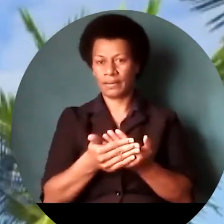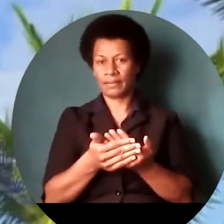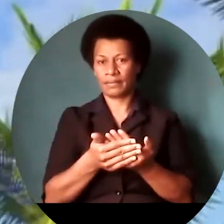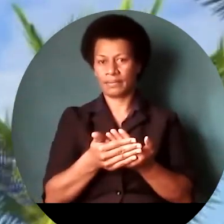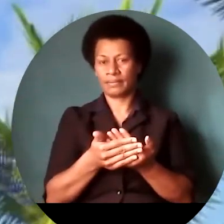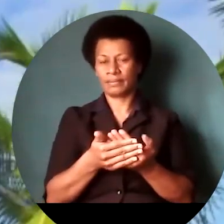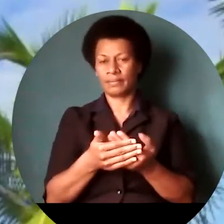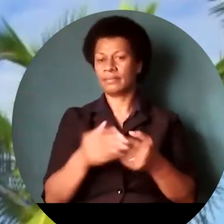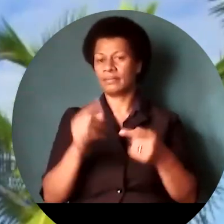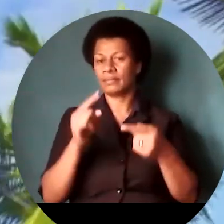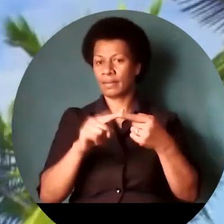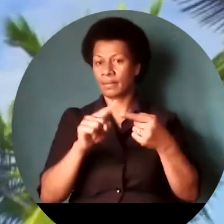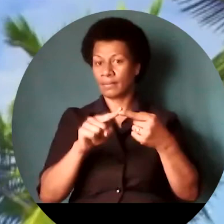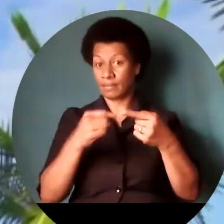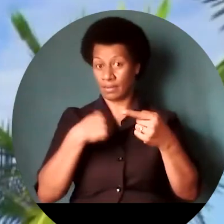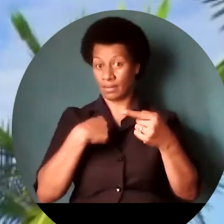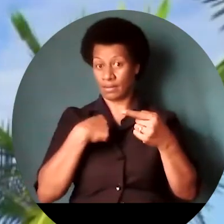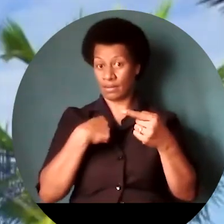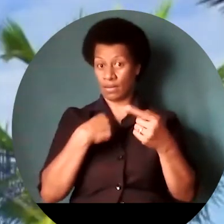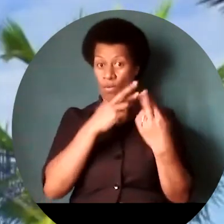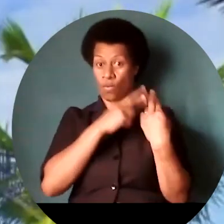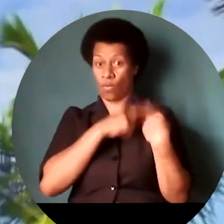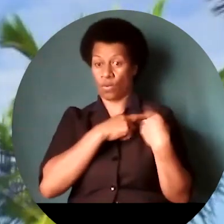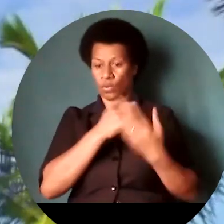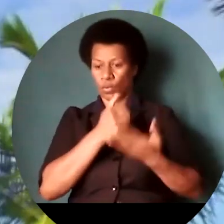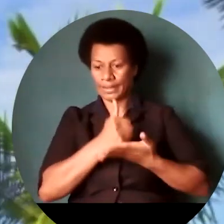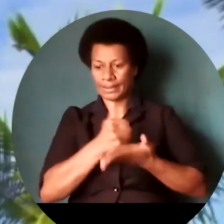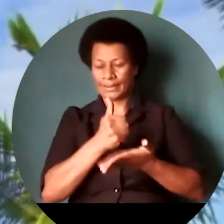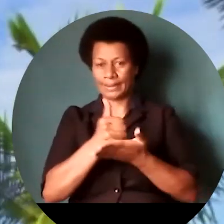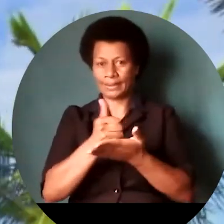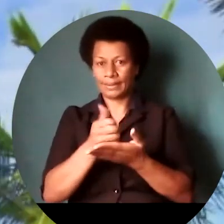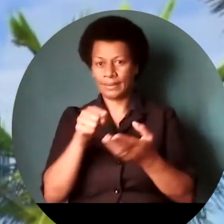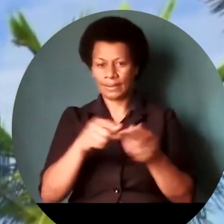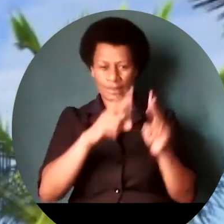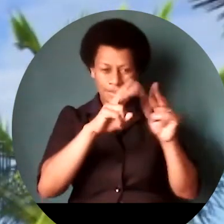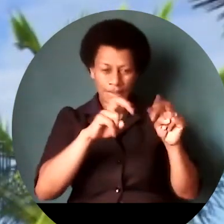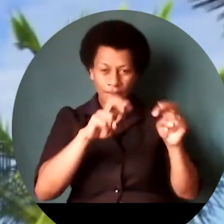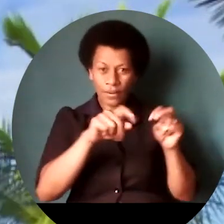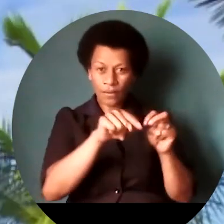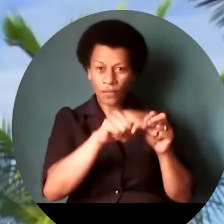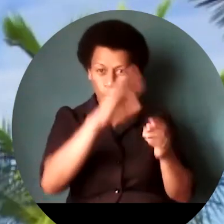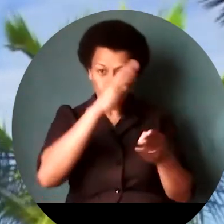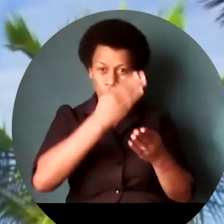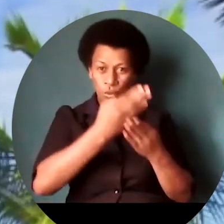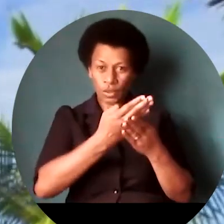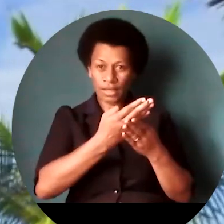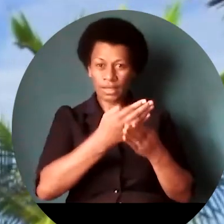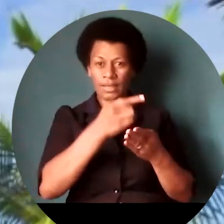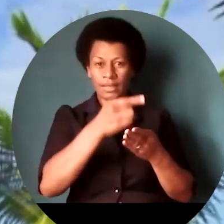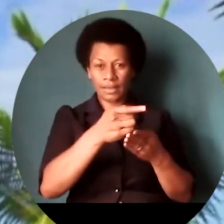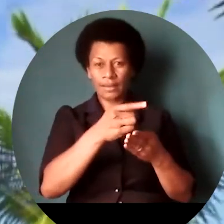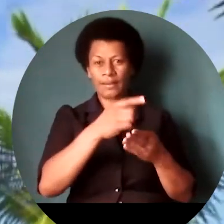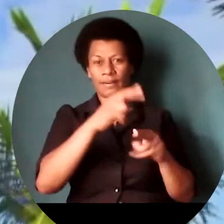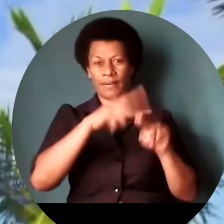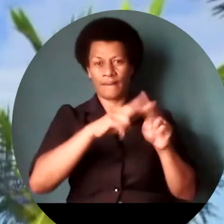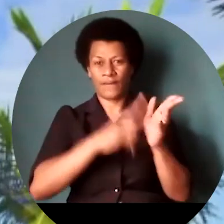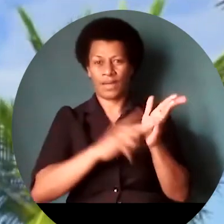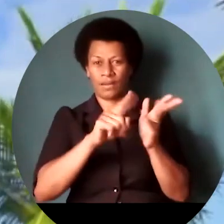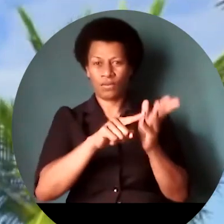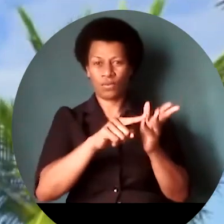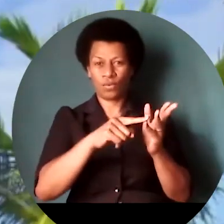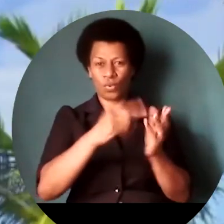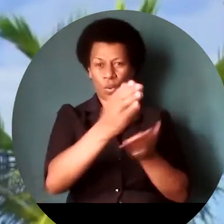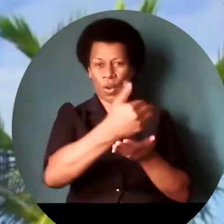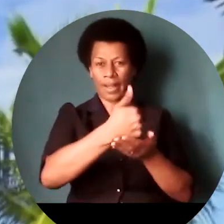Professor Unaisi Nabobo-Baba, for giving me the opportunity to be part of this exciting venture. My role in our PARG will be number one,